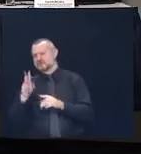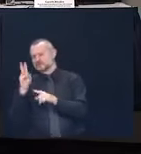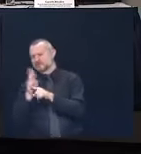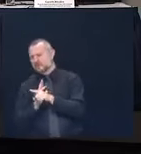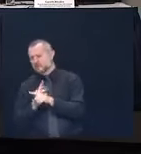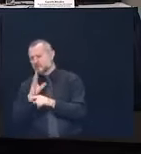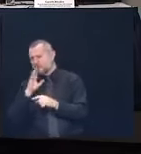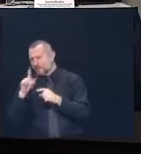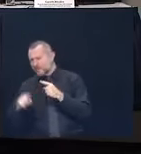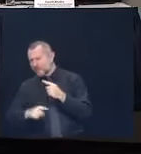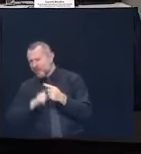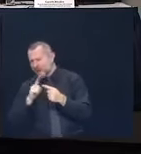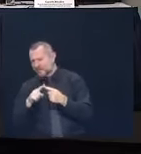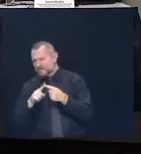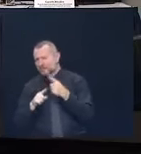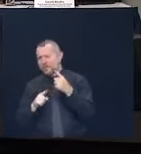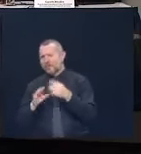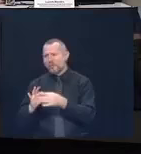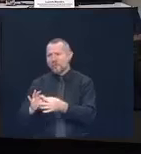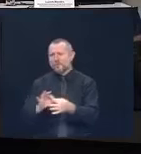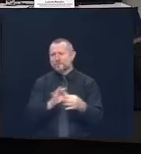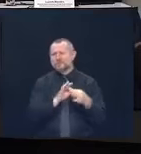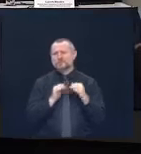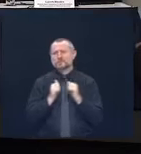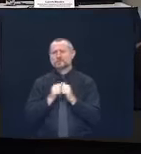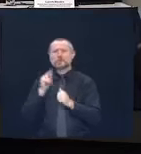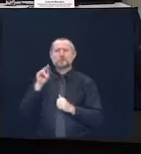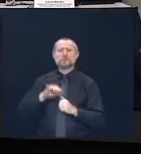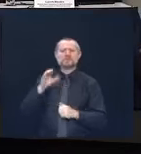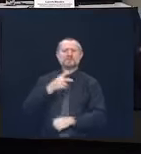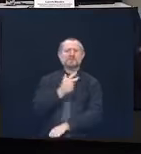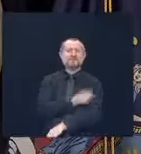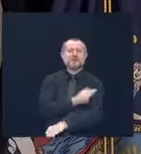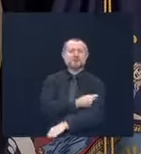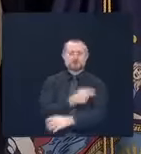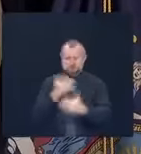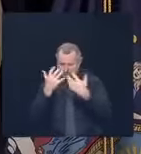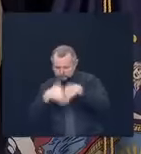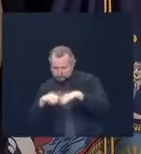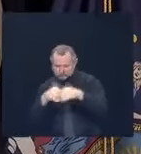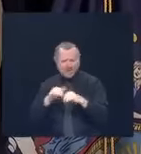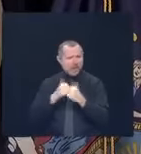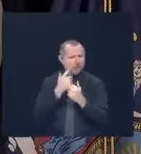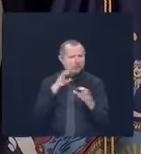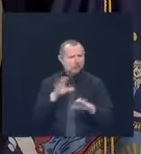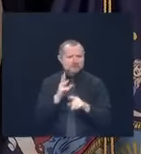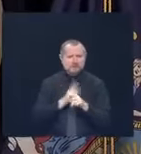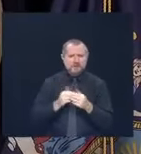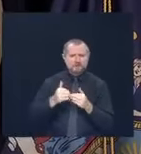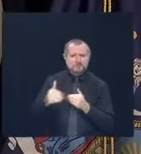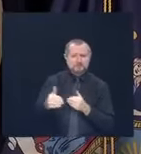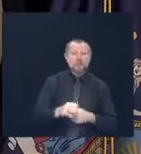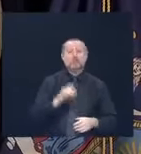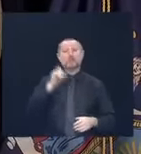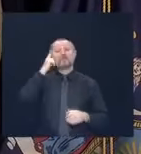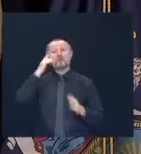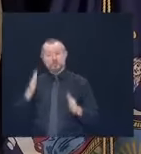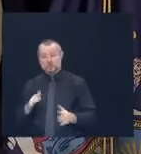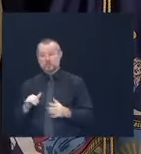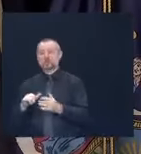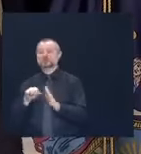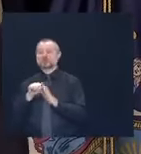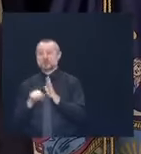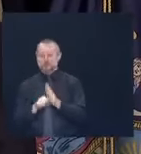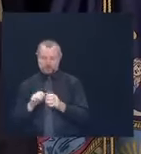bit about the coordination with the city on how that rollout is going to look? Yeah, the state is coordinating with all the local